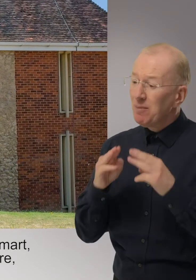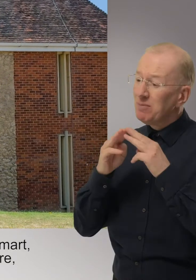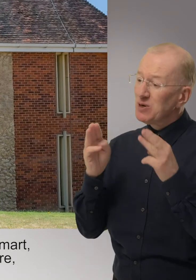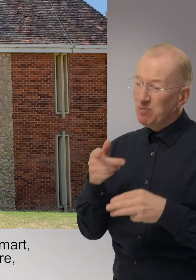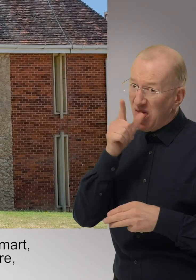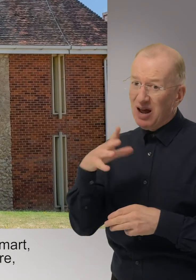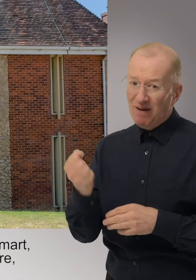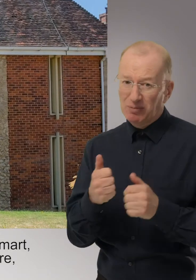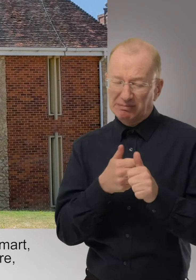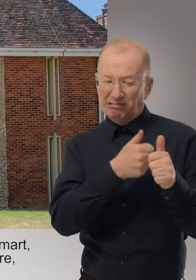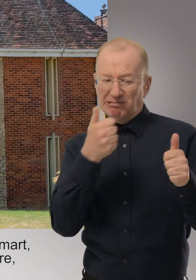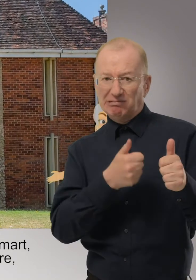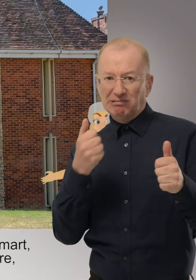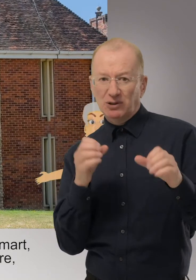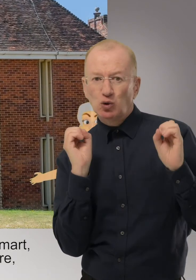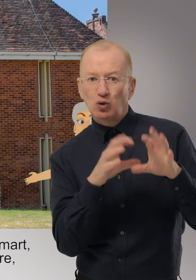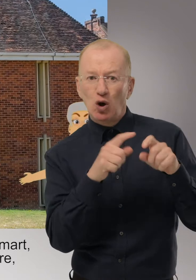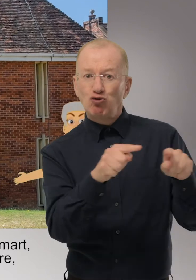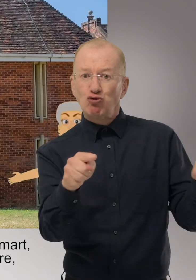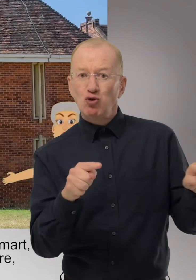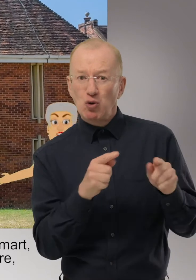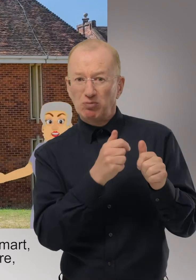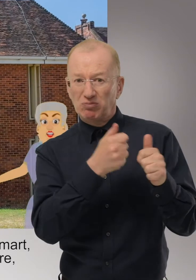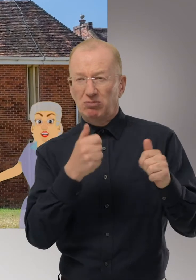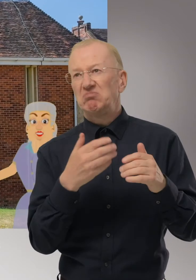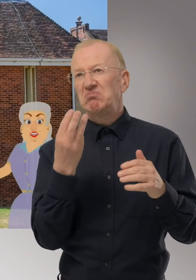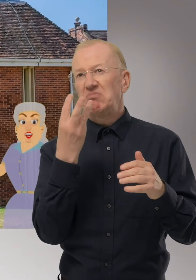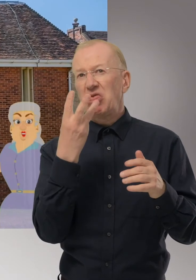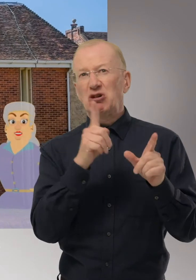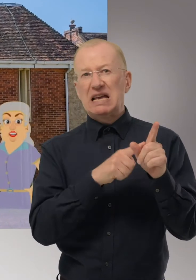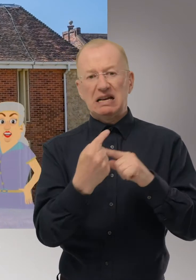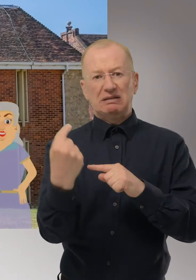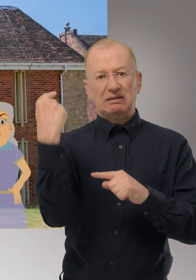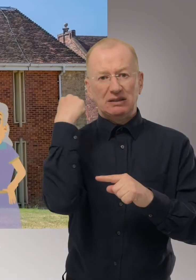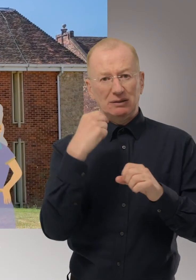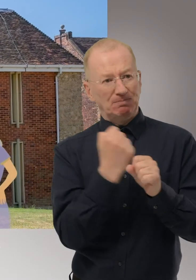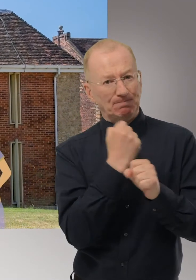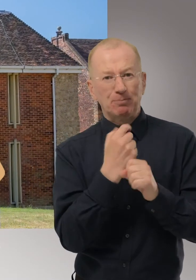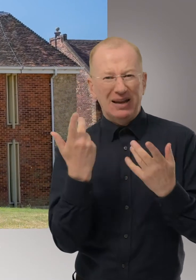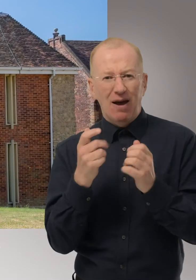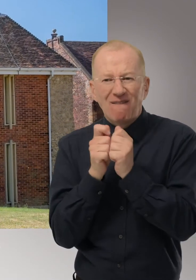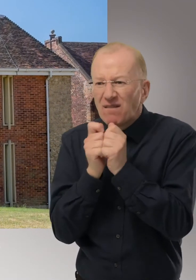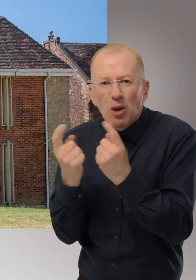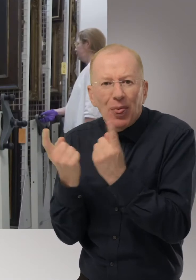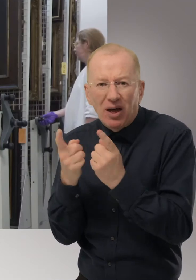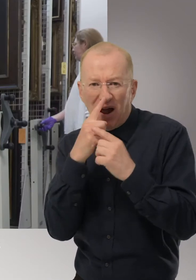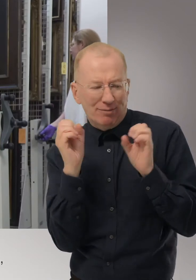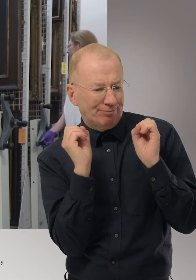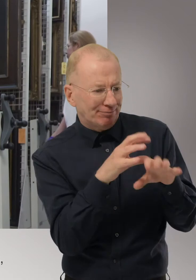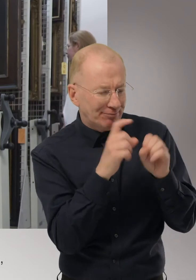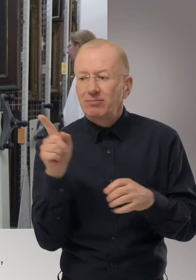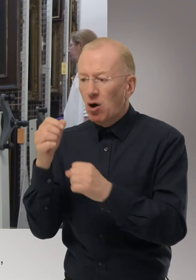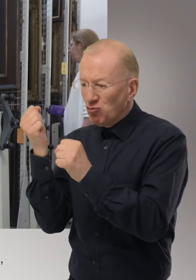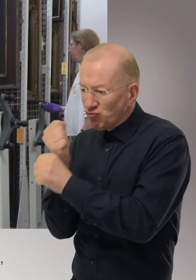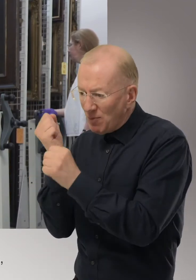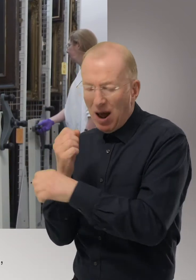built these smart, large storerooms only 3 years before, making it easier to keep precious objects safe whilst rebuilding. If you